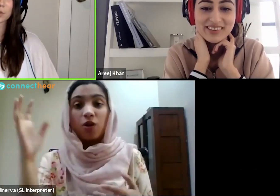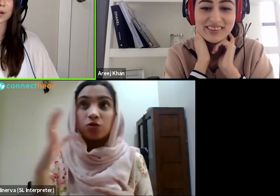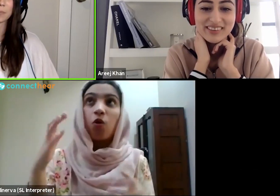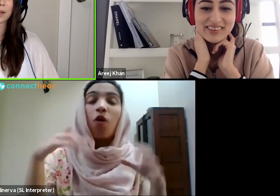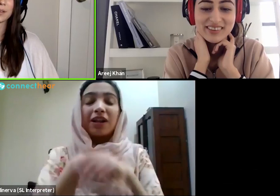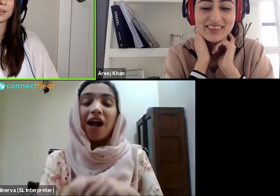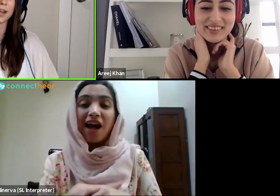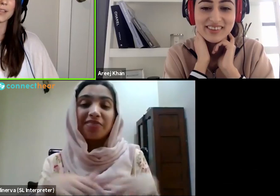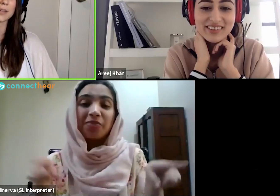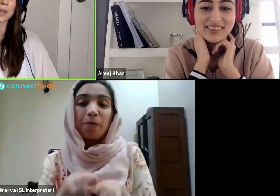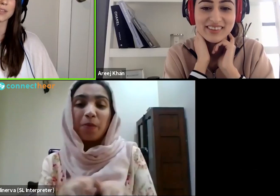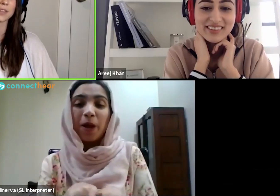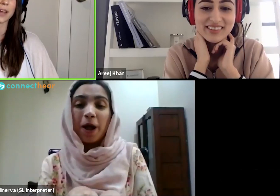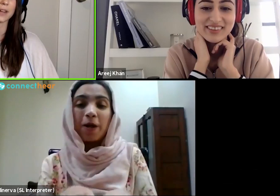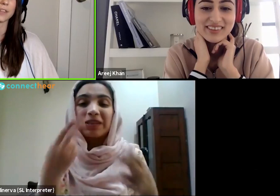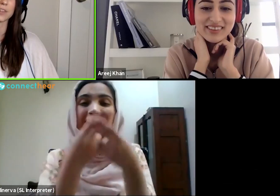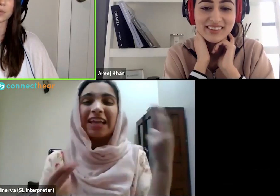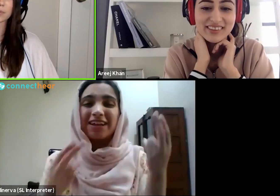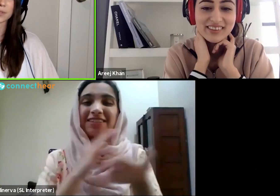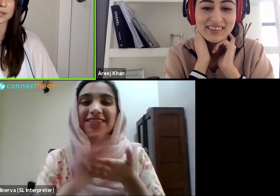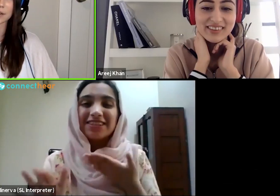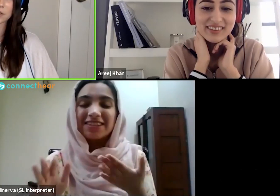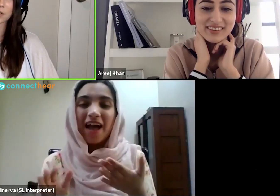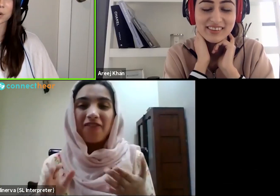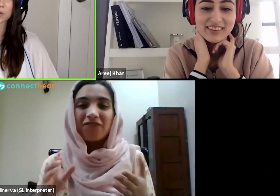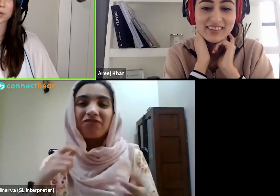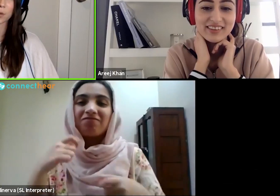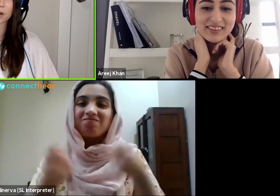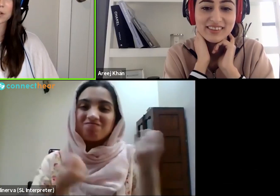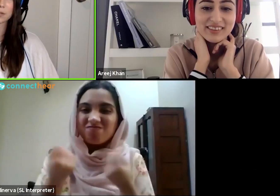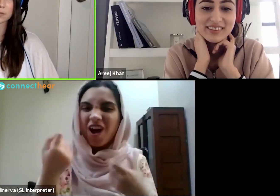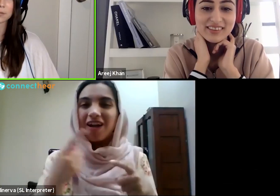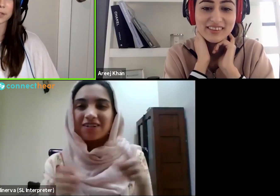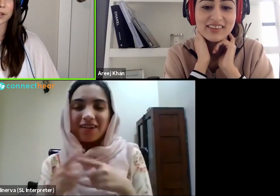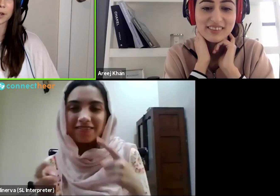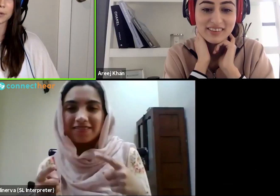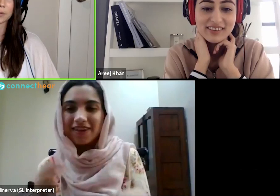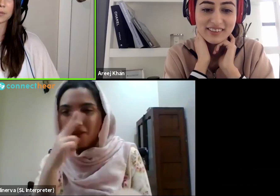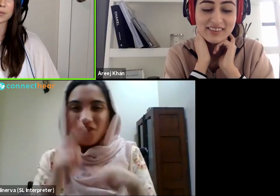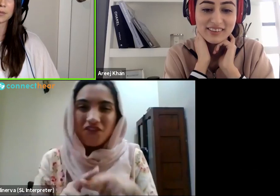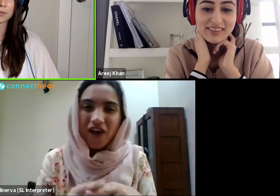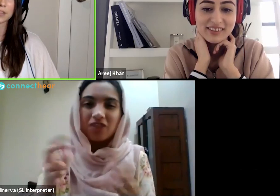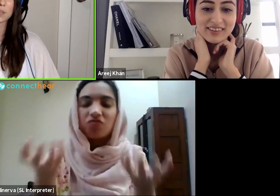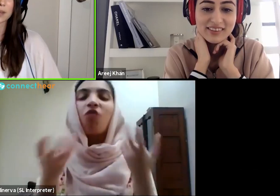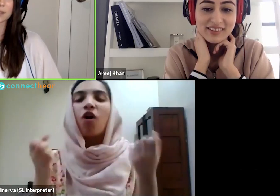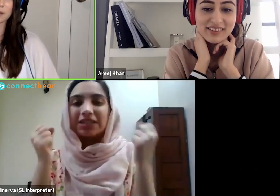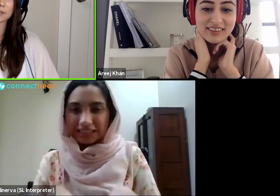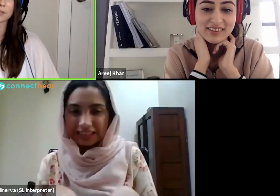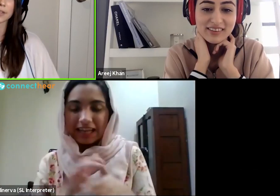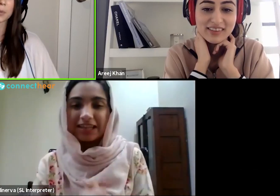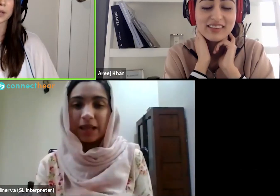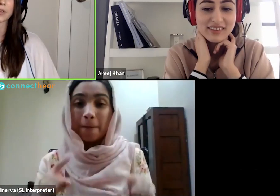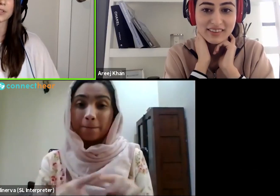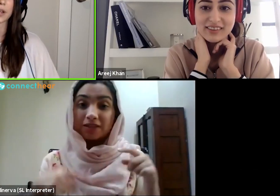hear a story. But I think sometimes just finding visual representations or just wording, that just makes